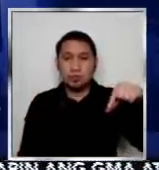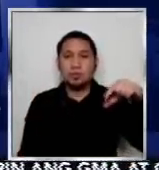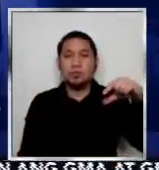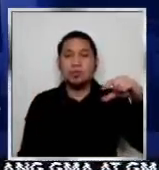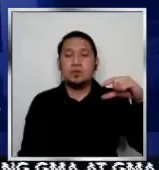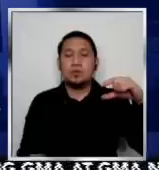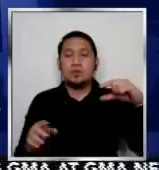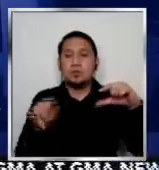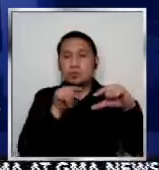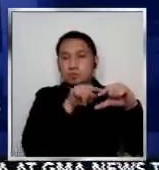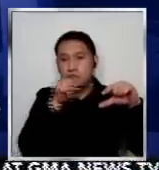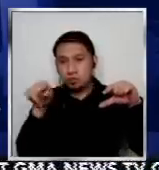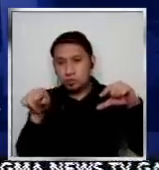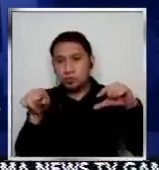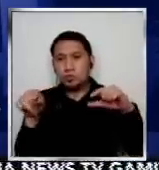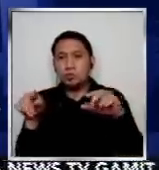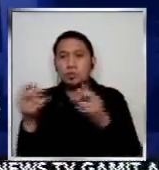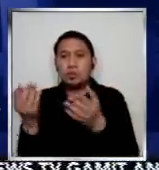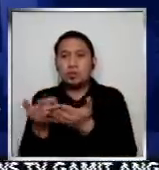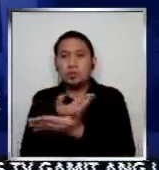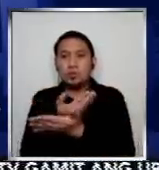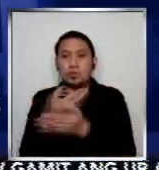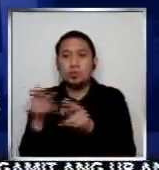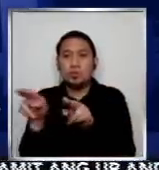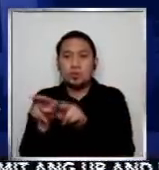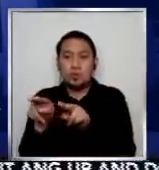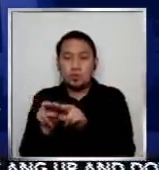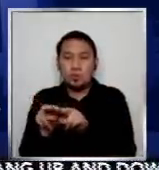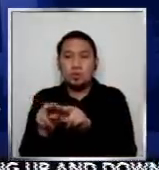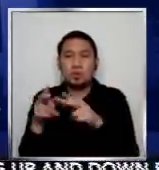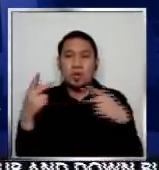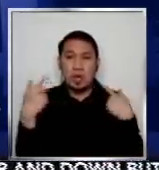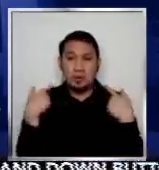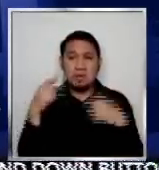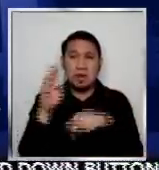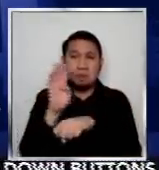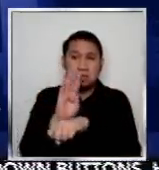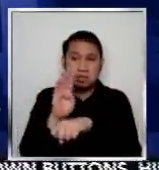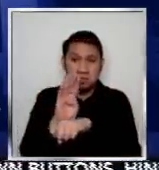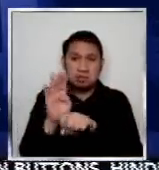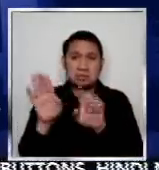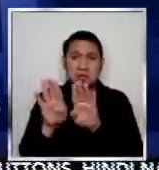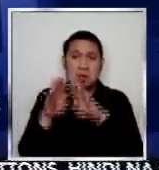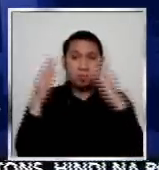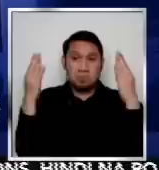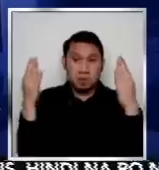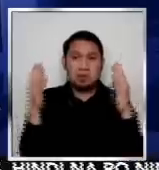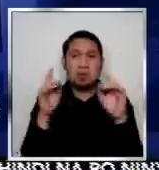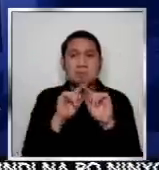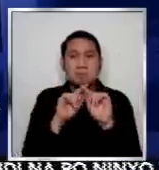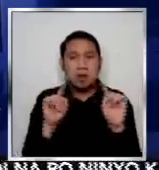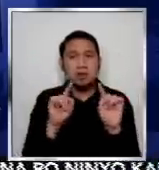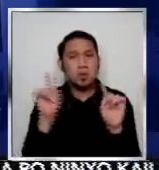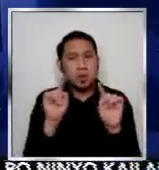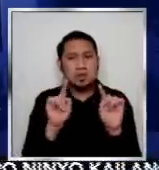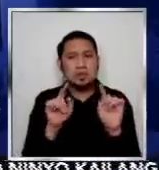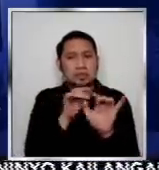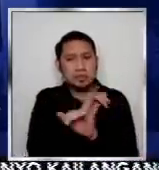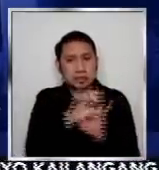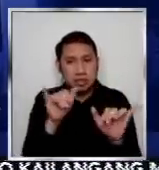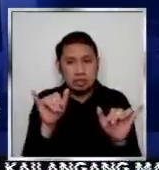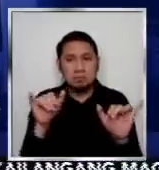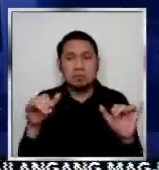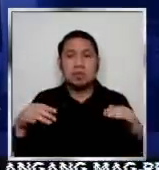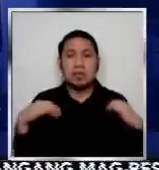normal. Of course, there will be further industries that will be open, but at the same time, what will be consistent is the youth and